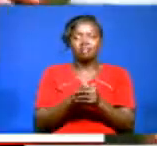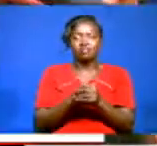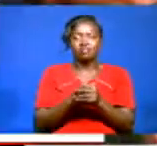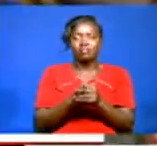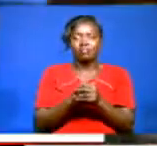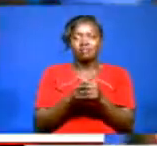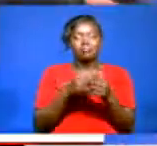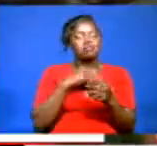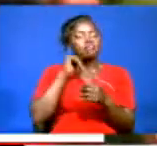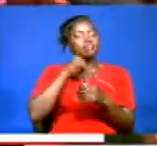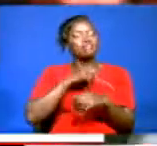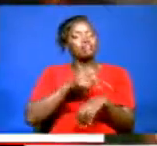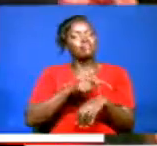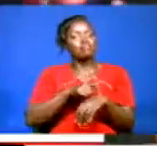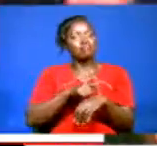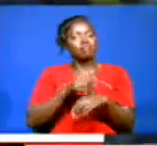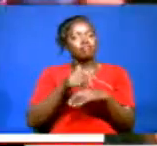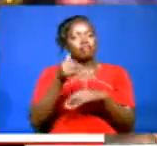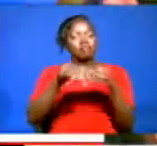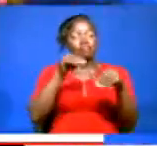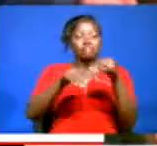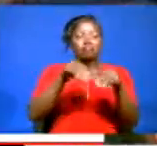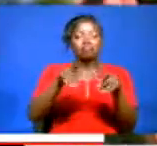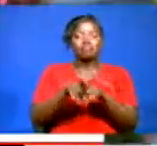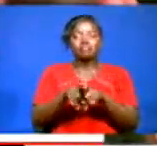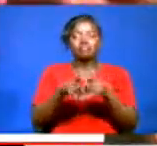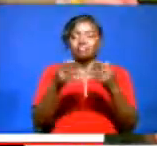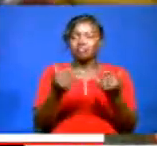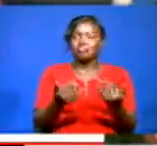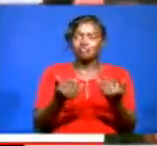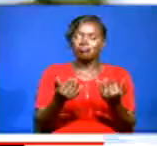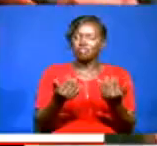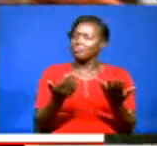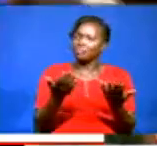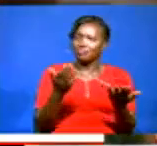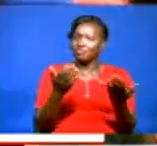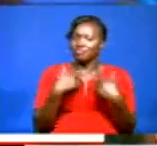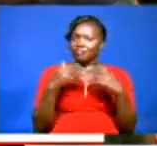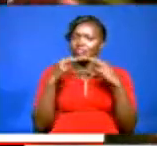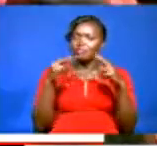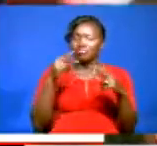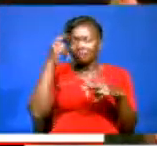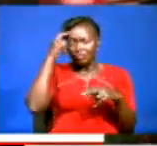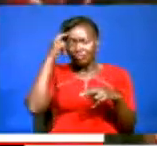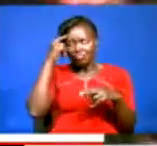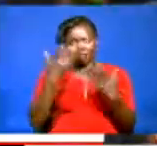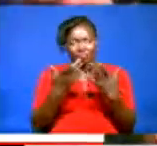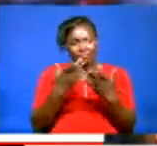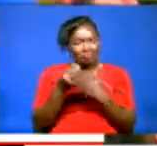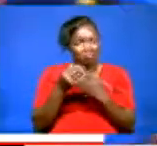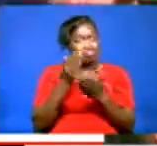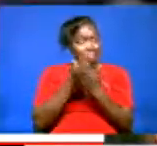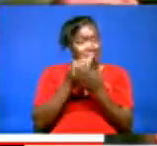wakati mzuri, hata baada ya uchaguzi pia, sahi, at least we have peace of mind. Licha hakuna pesa nini,